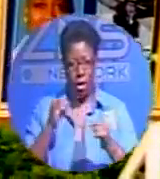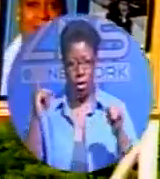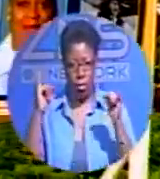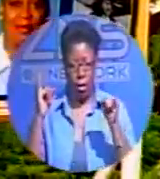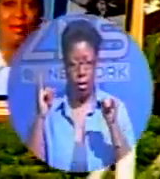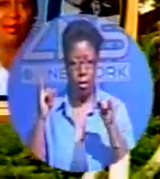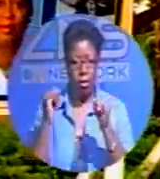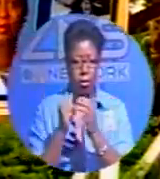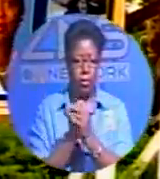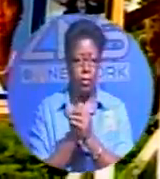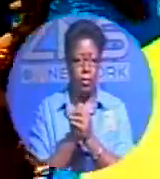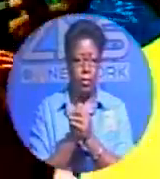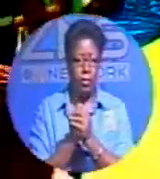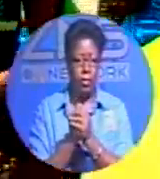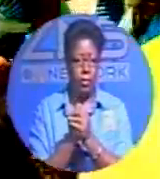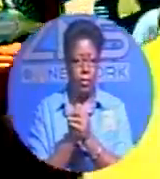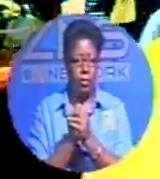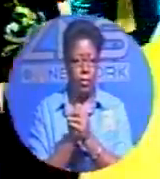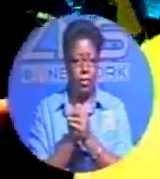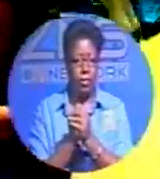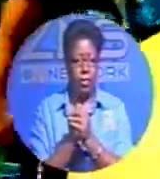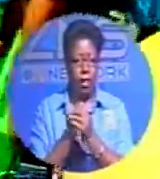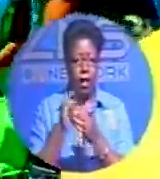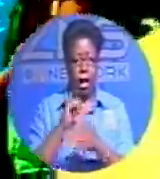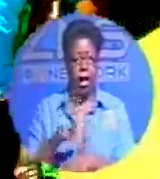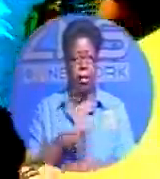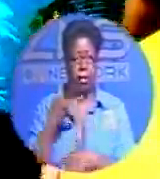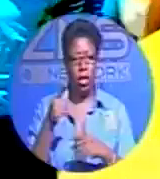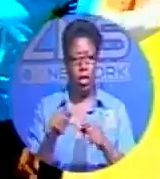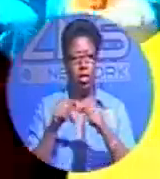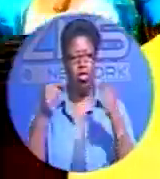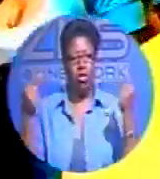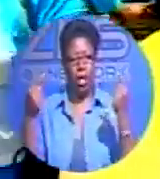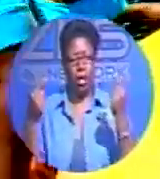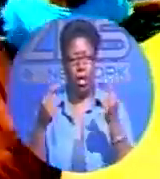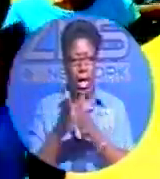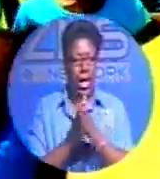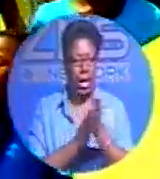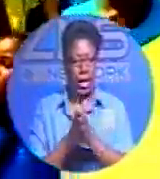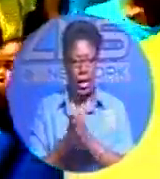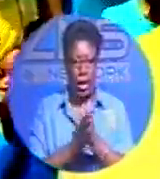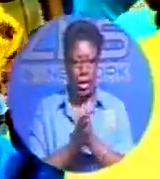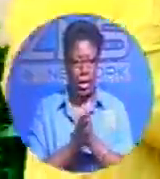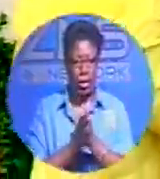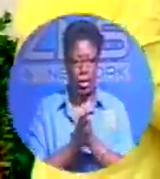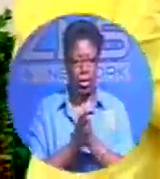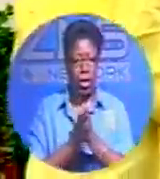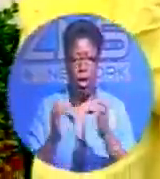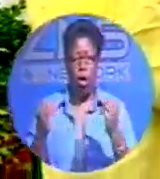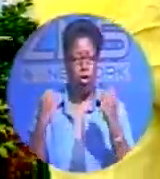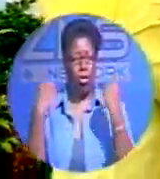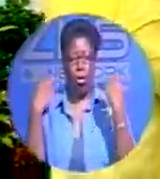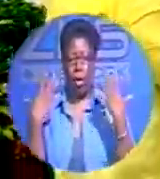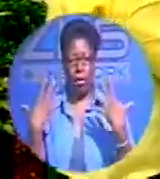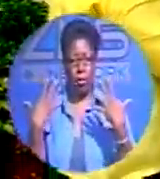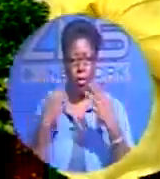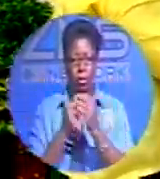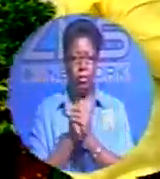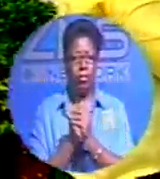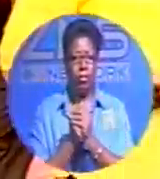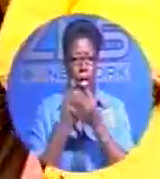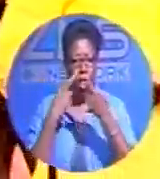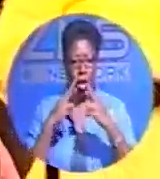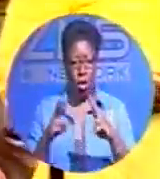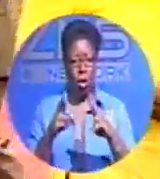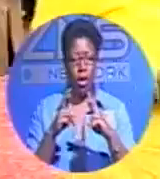in the country. I feel great. Just great, excited, elated, overwhelmed. According to the